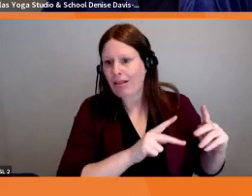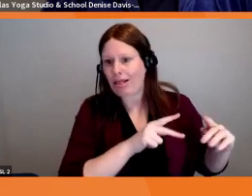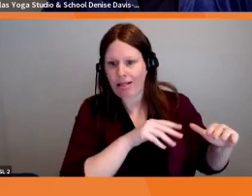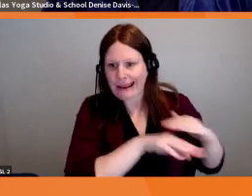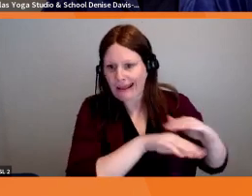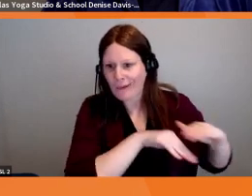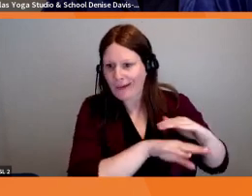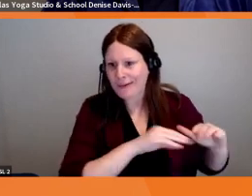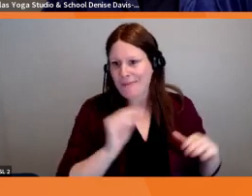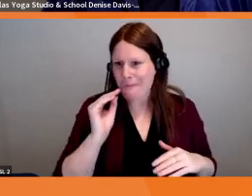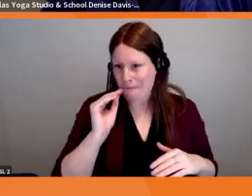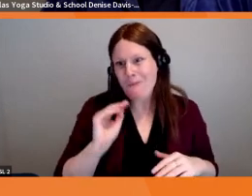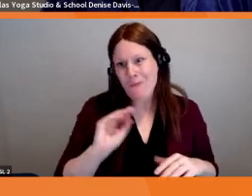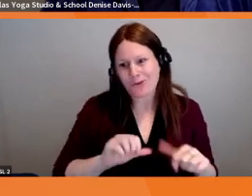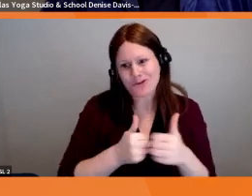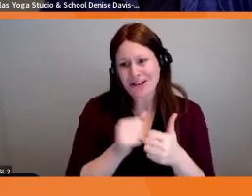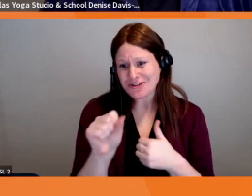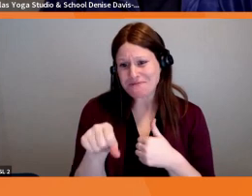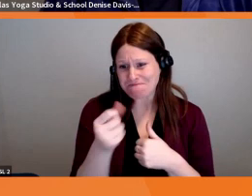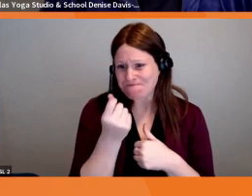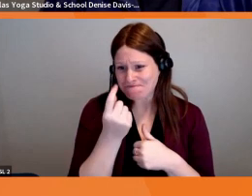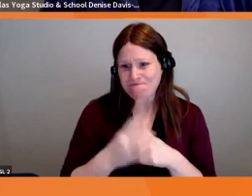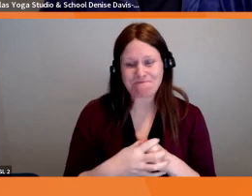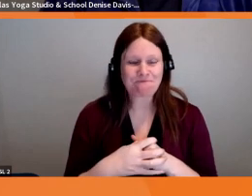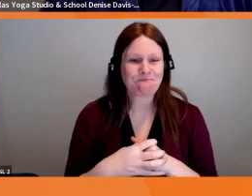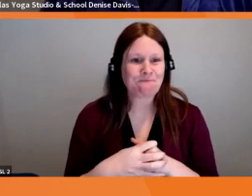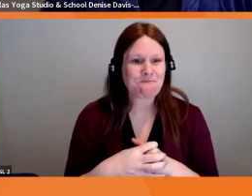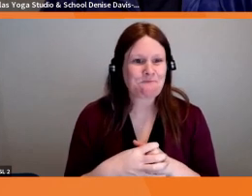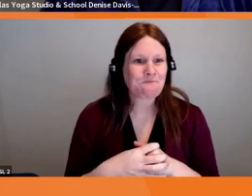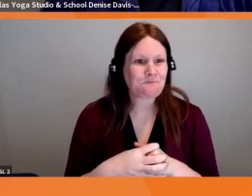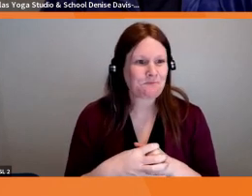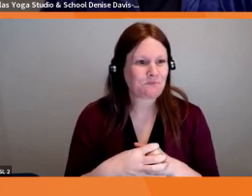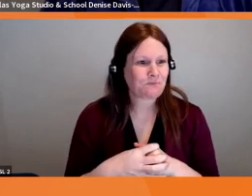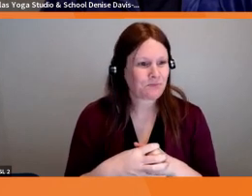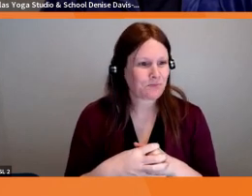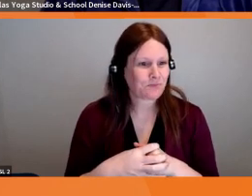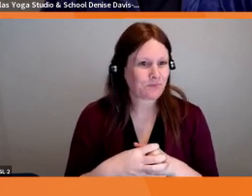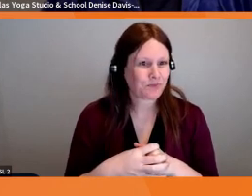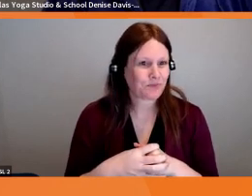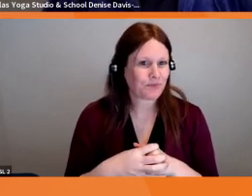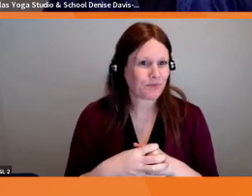right? Working from home. All right. So what can we do